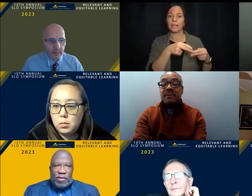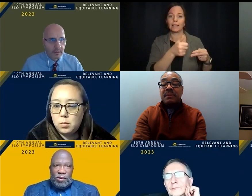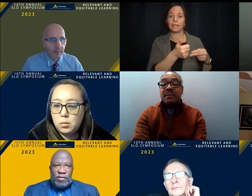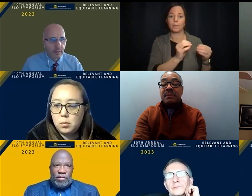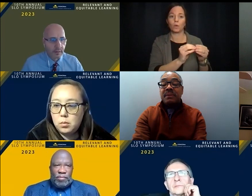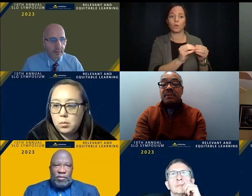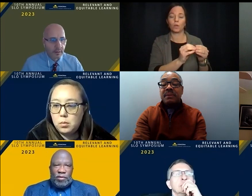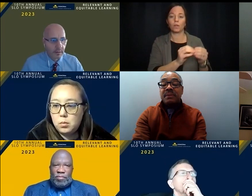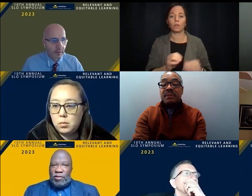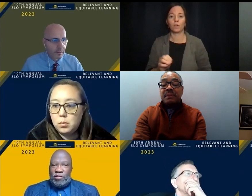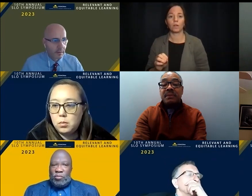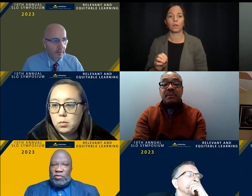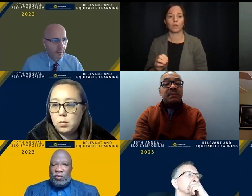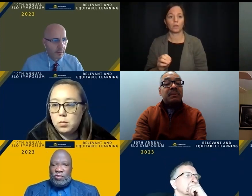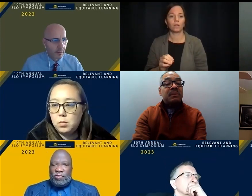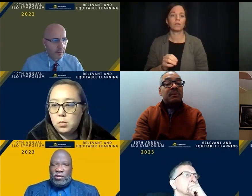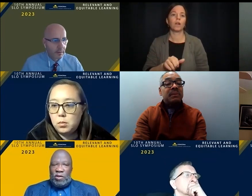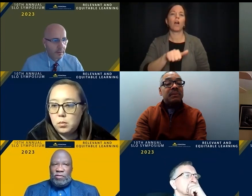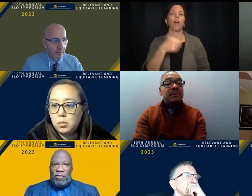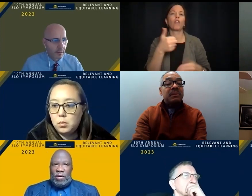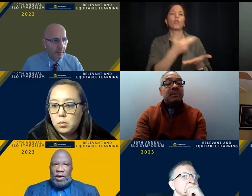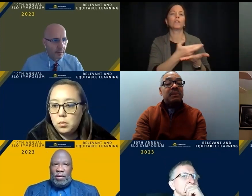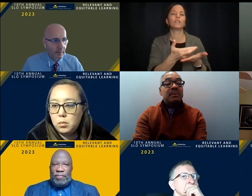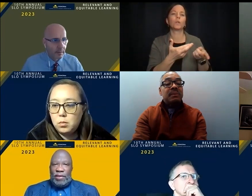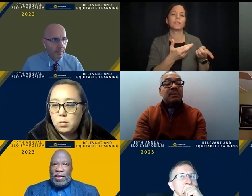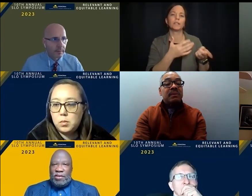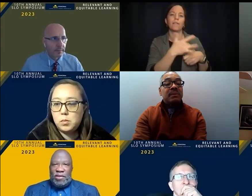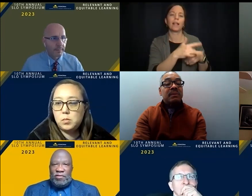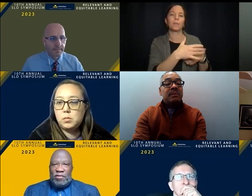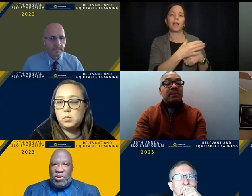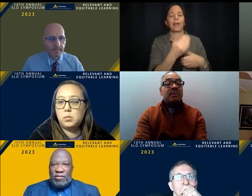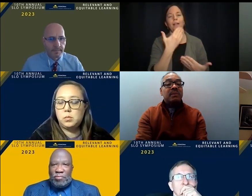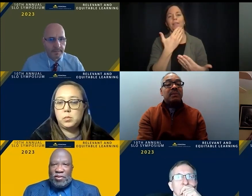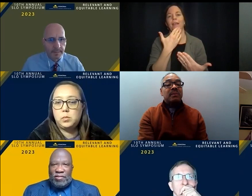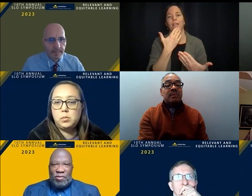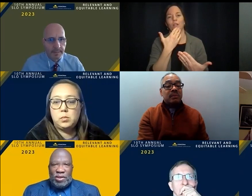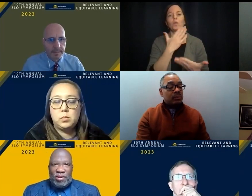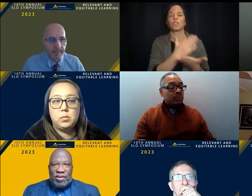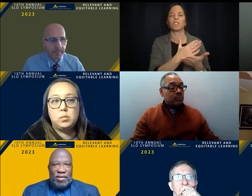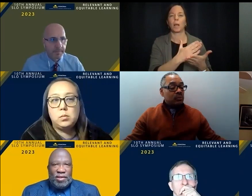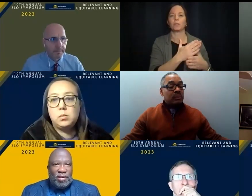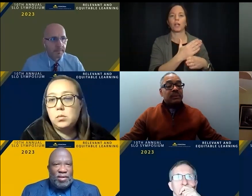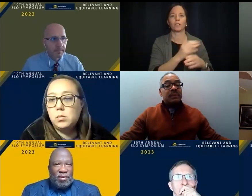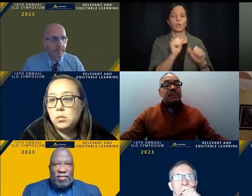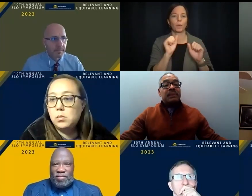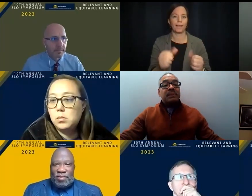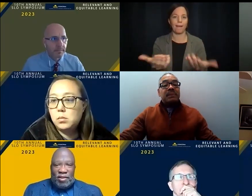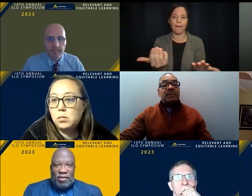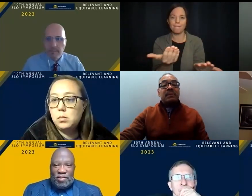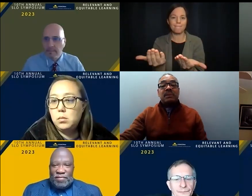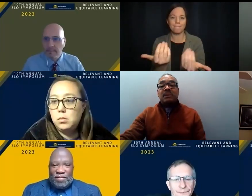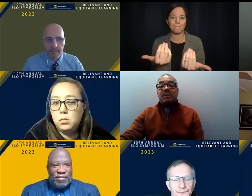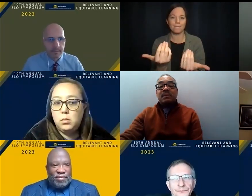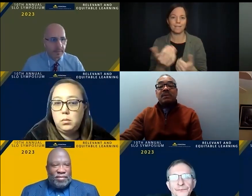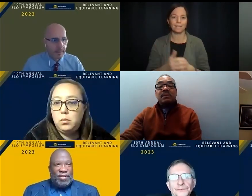Yeah, and then there's some additional resources and also a thank you there. So we're going to stop sharing so we can see all